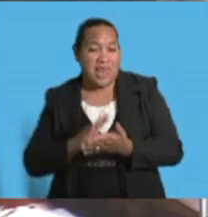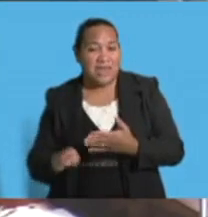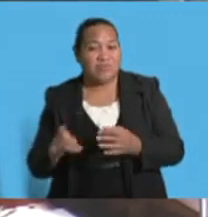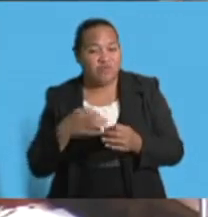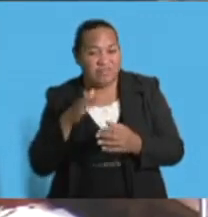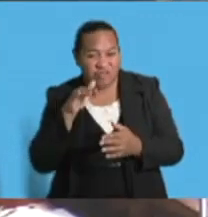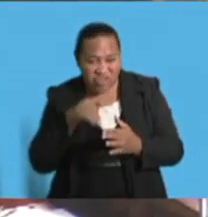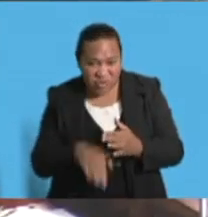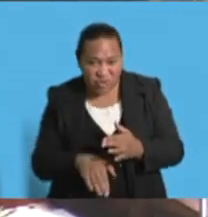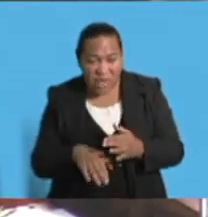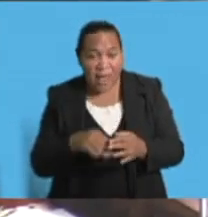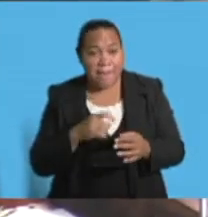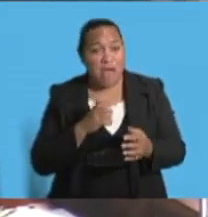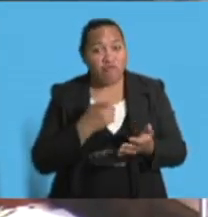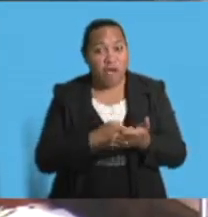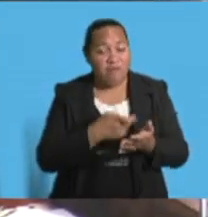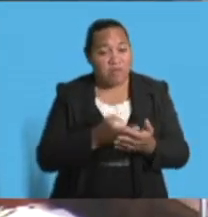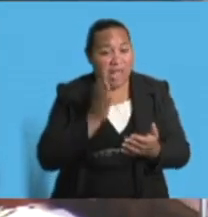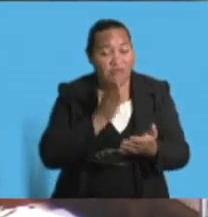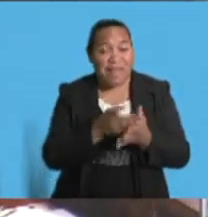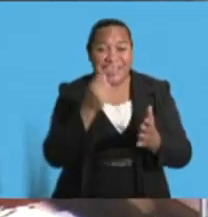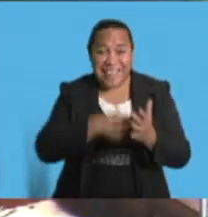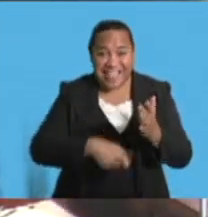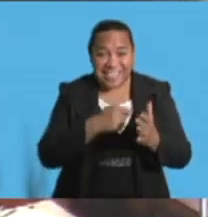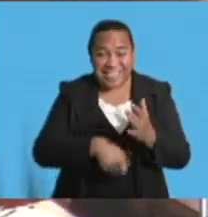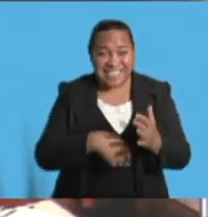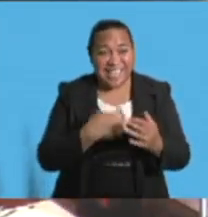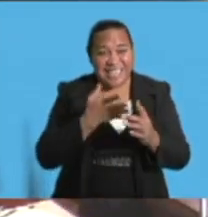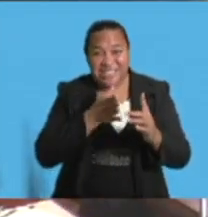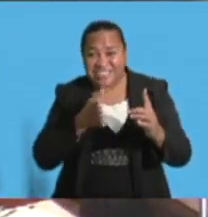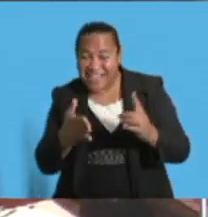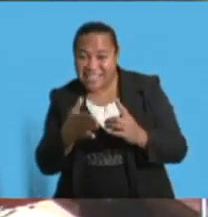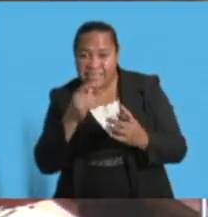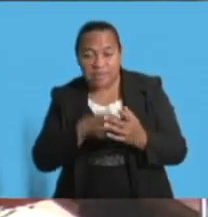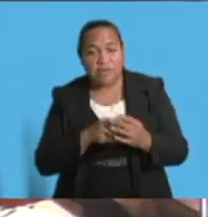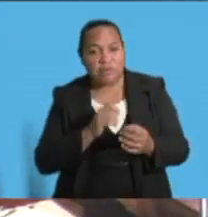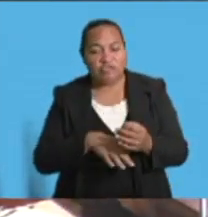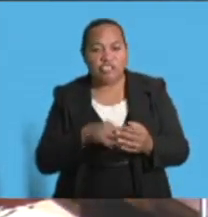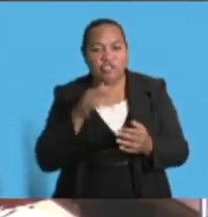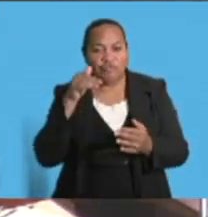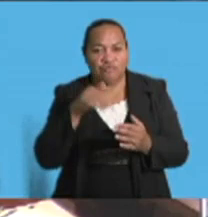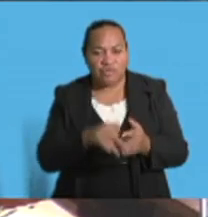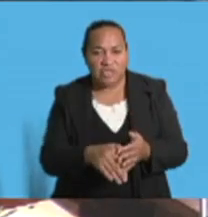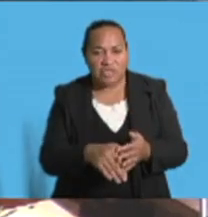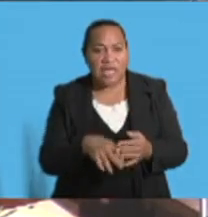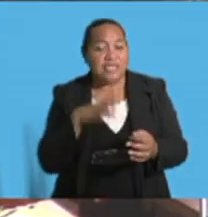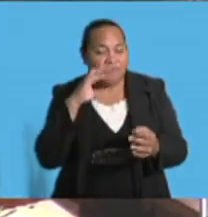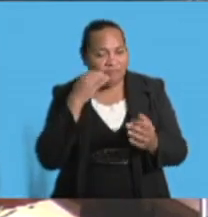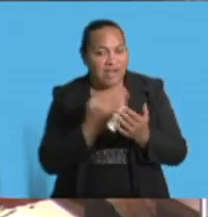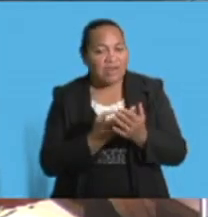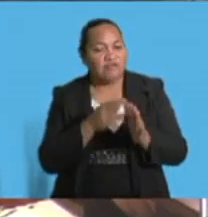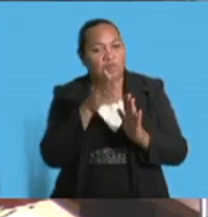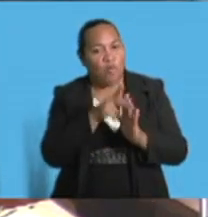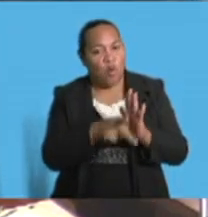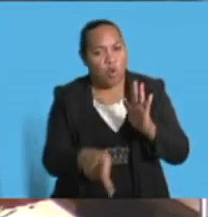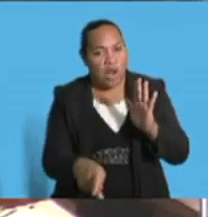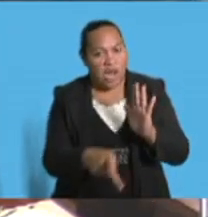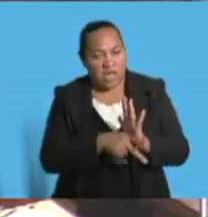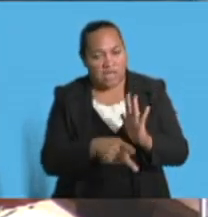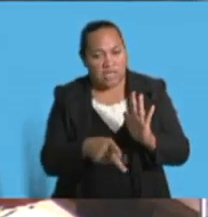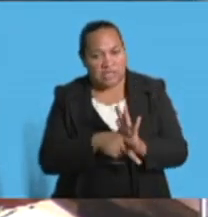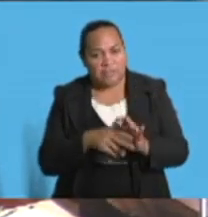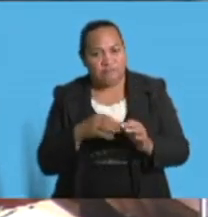reduced, revenue from direct taxes and indirect taxes have increased. It shows sound financial policies and principles of tax